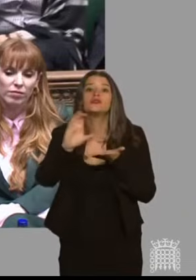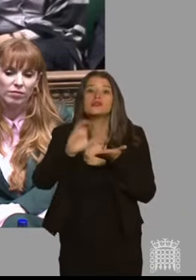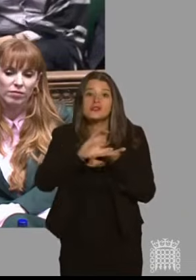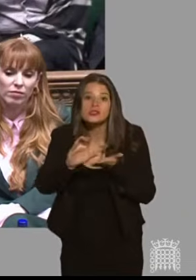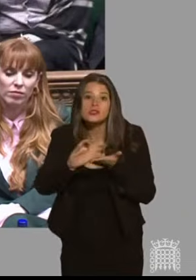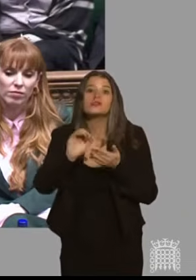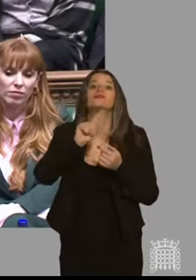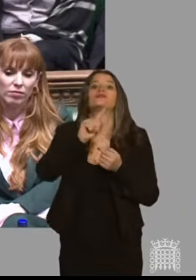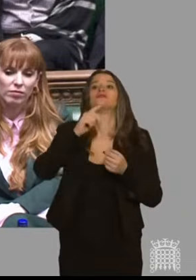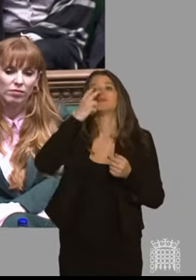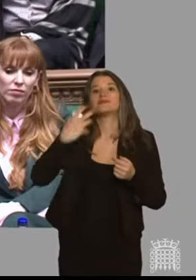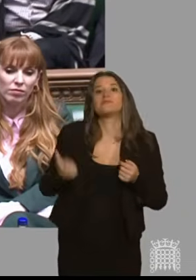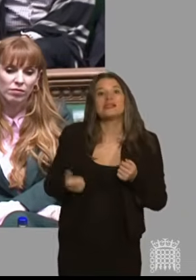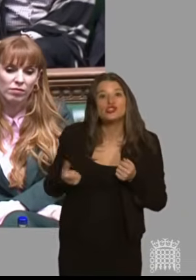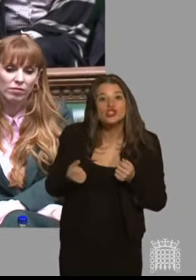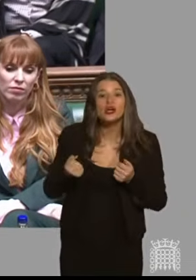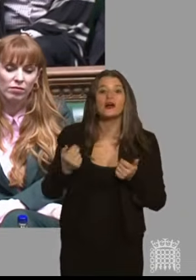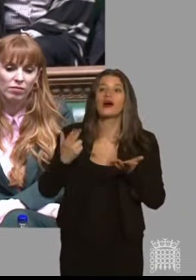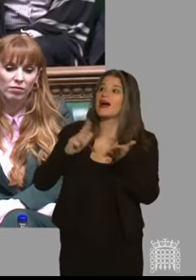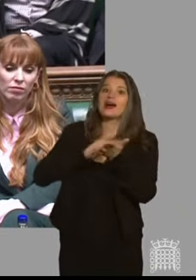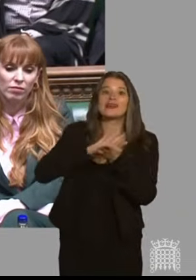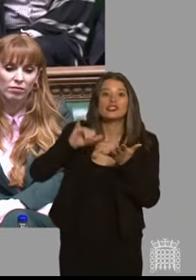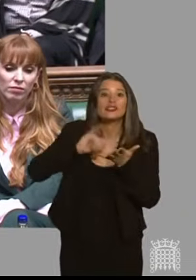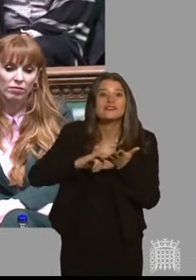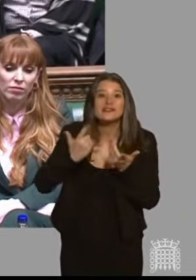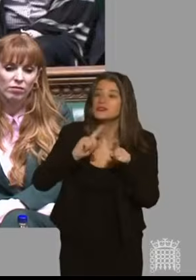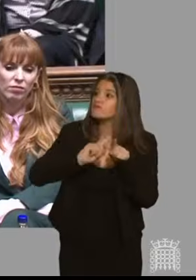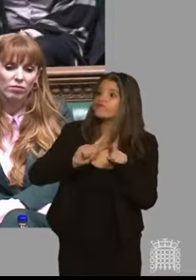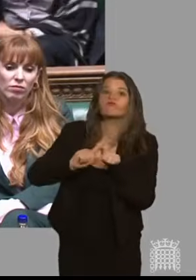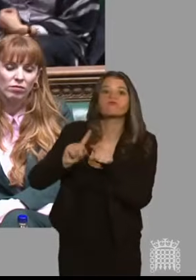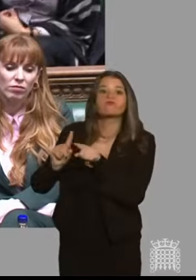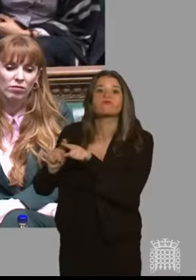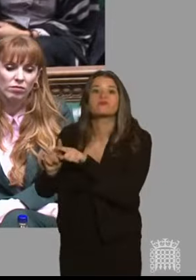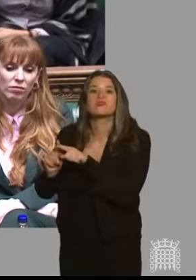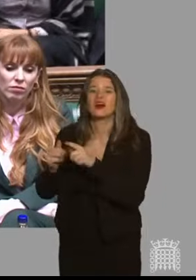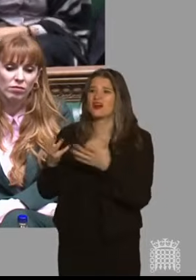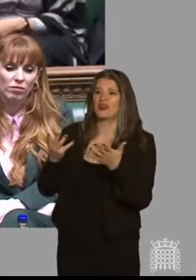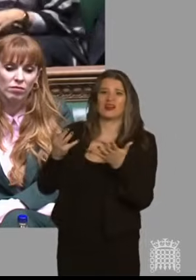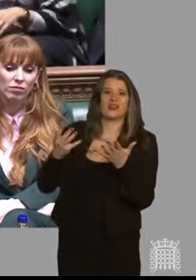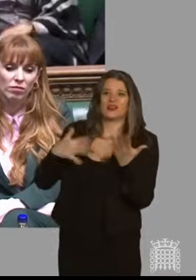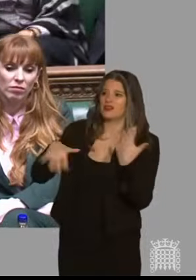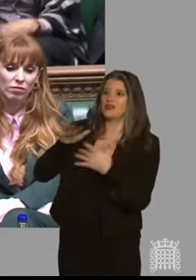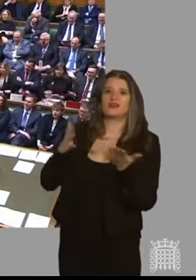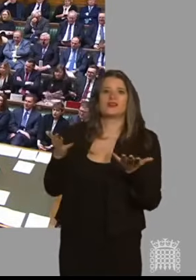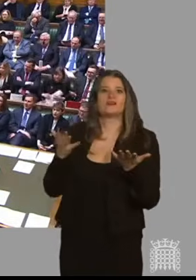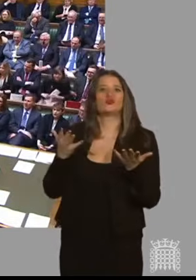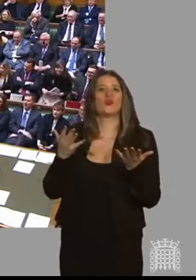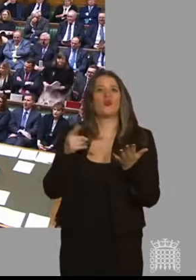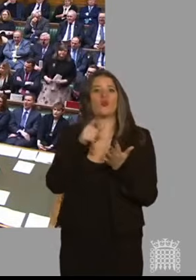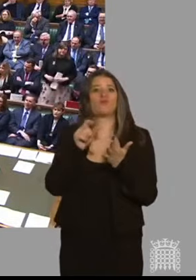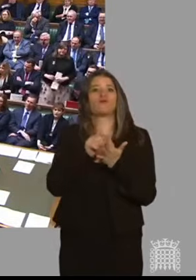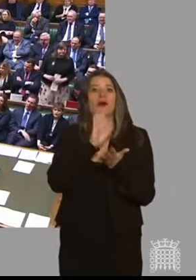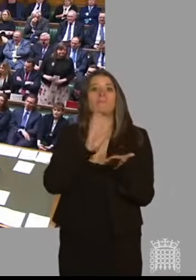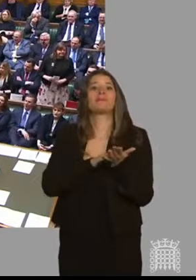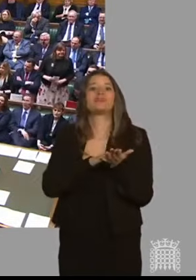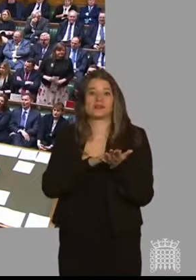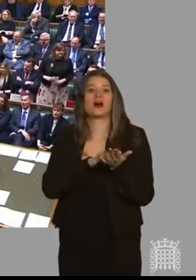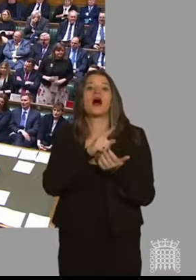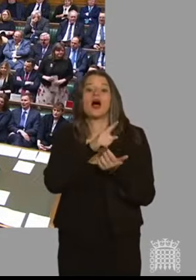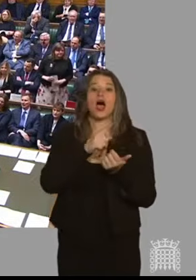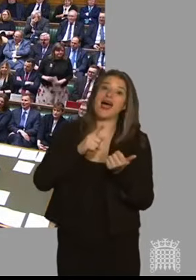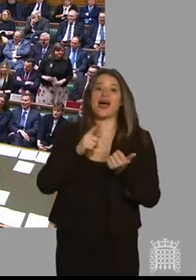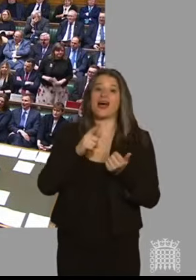to be paid for by cuts to state pensions or cuts to the NHS? Prime Minister.